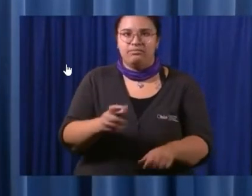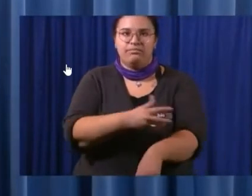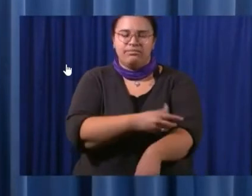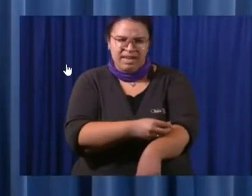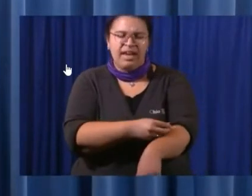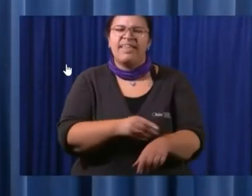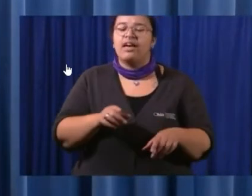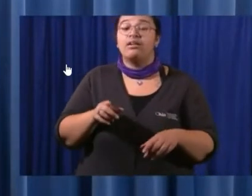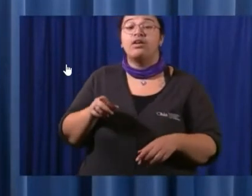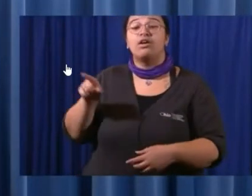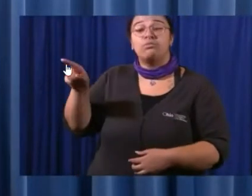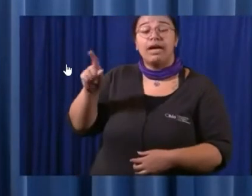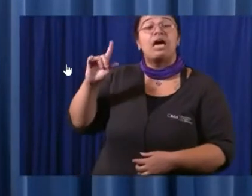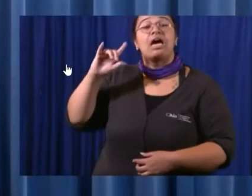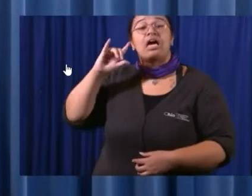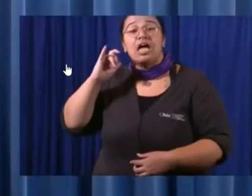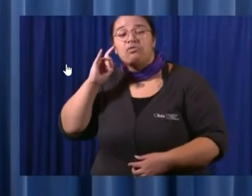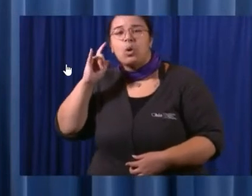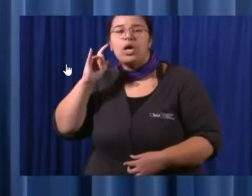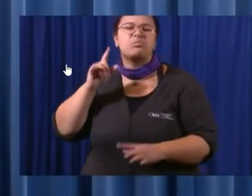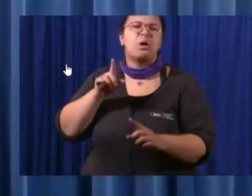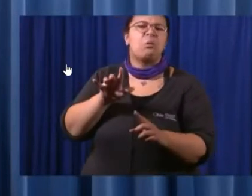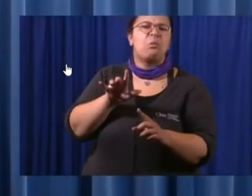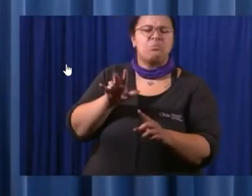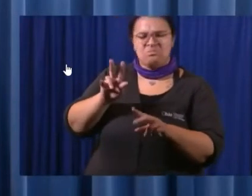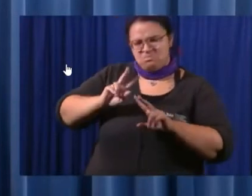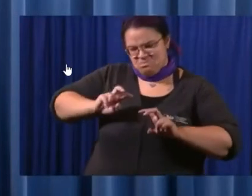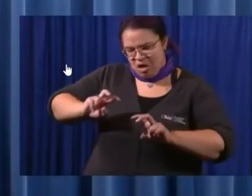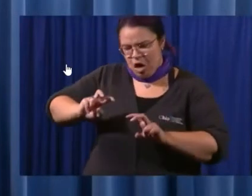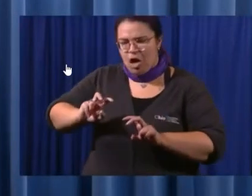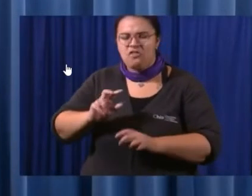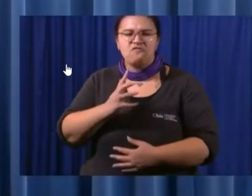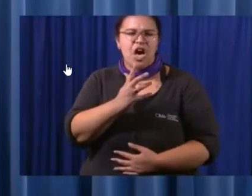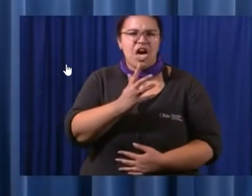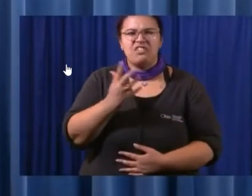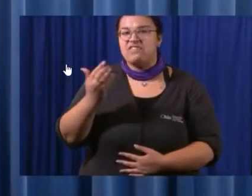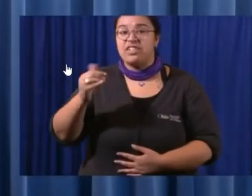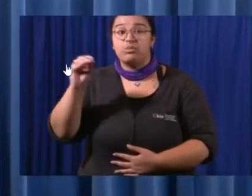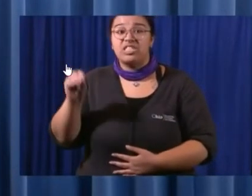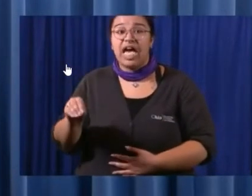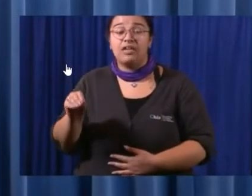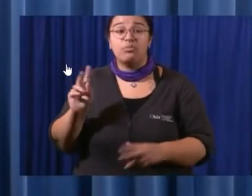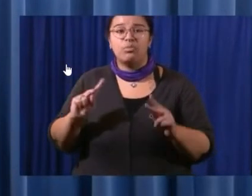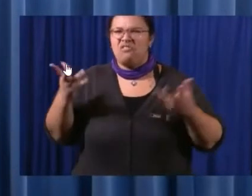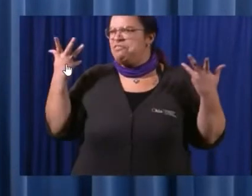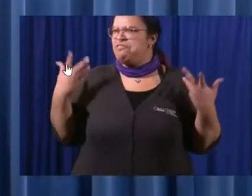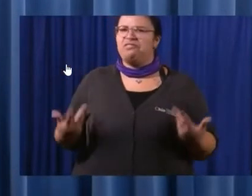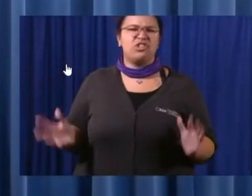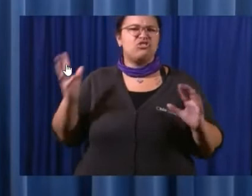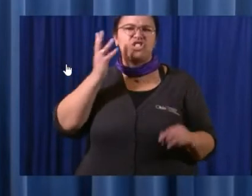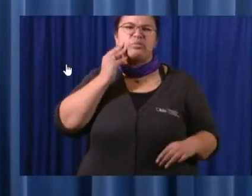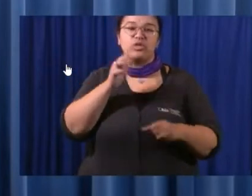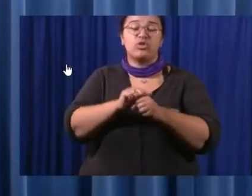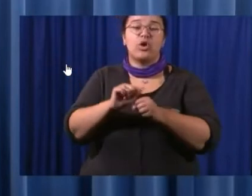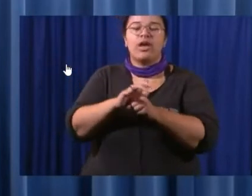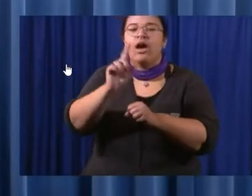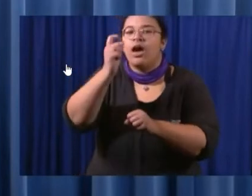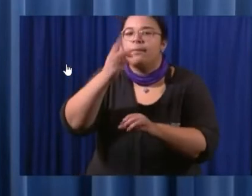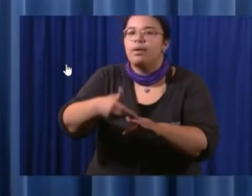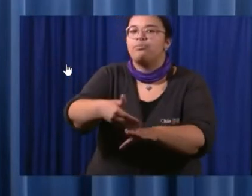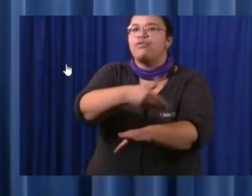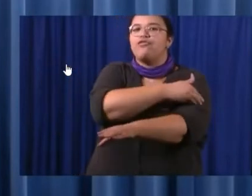New York showed that 5% to 15% of Ohioans could have already had COVID prior to lockdowns and all other measures